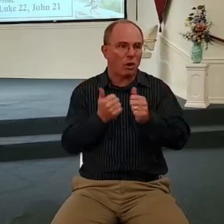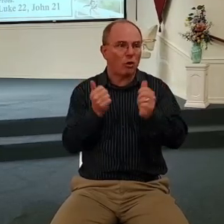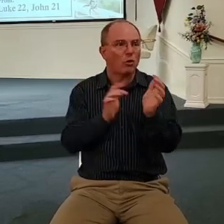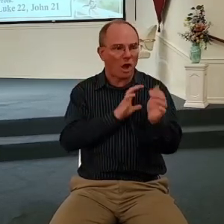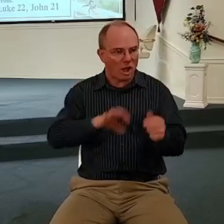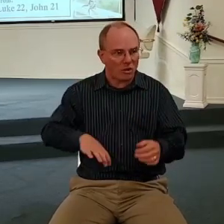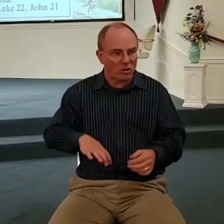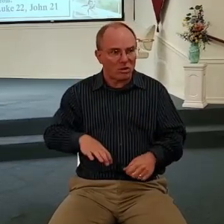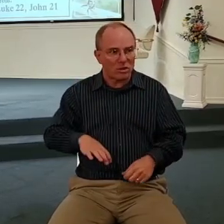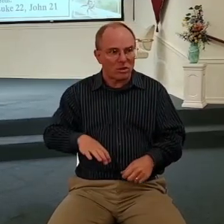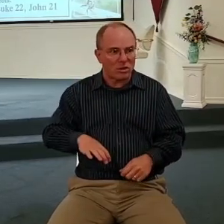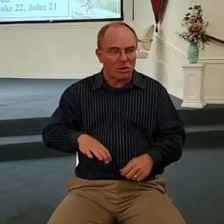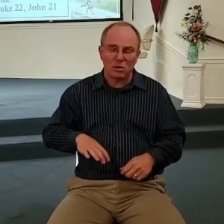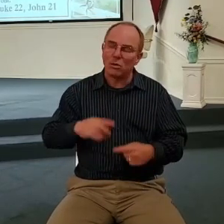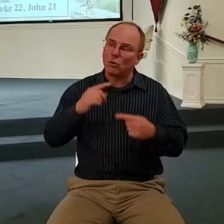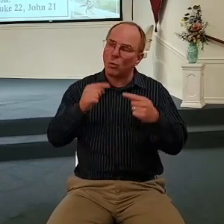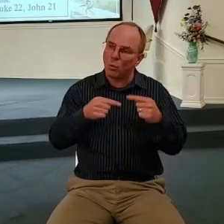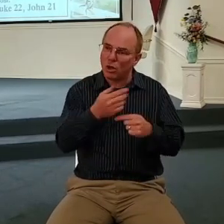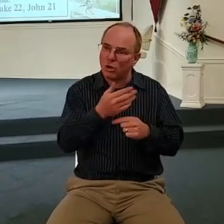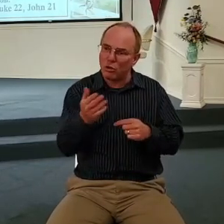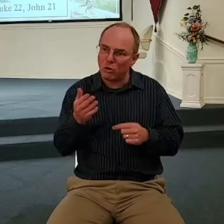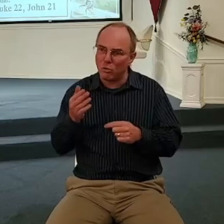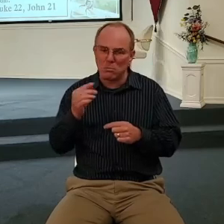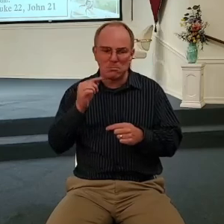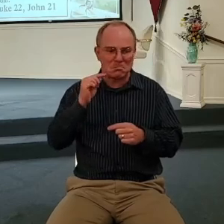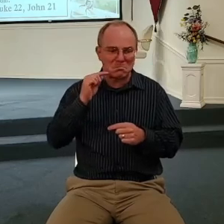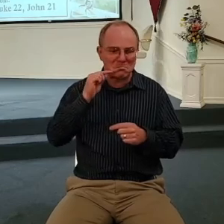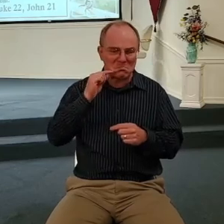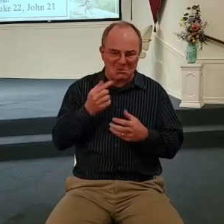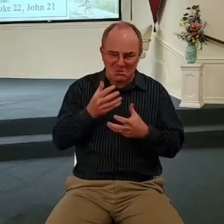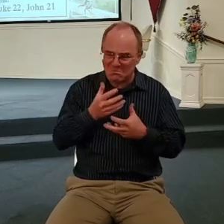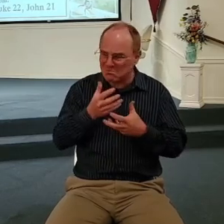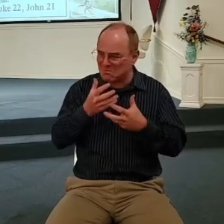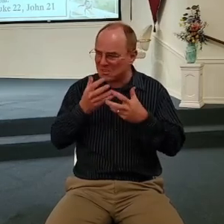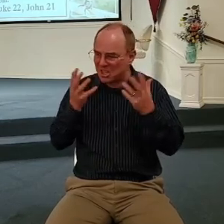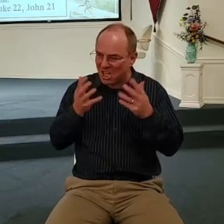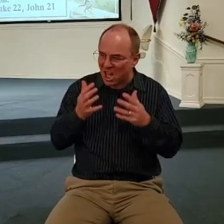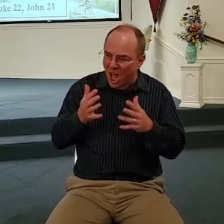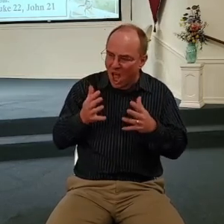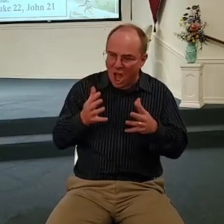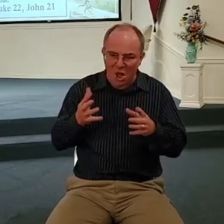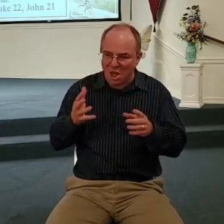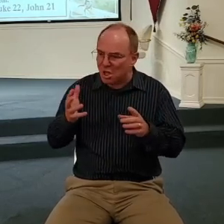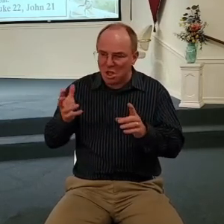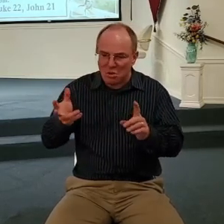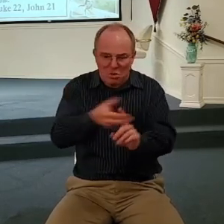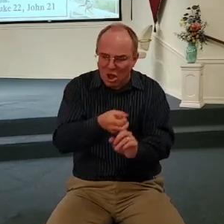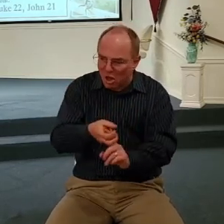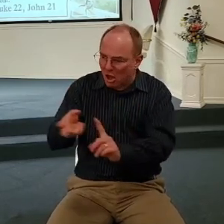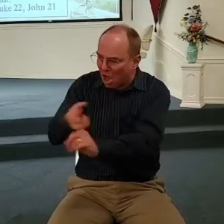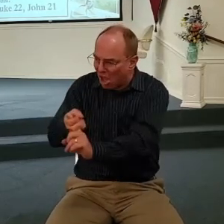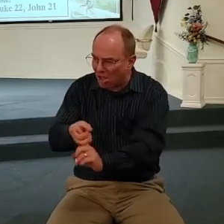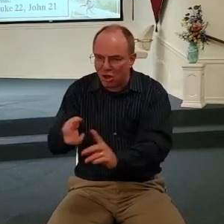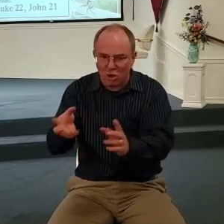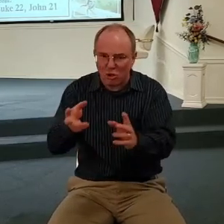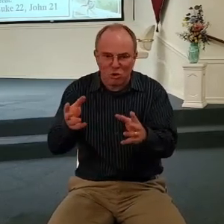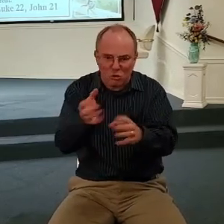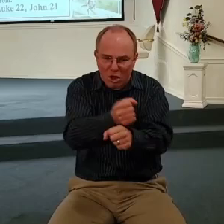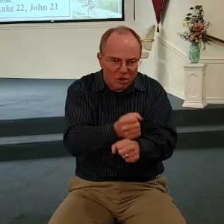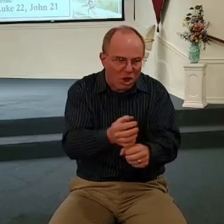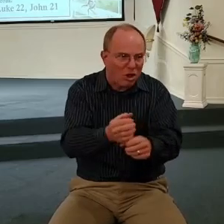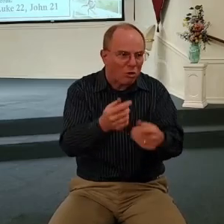when you so bitterly grasped at straws, trying to find meaning for your